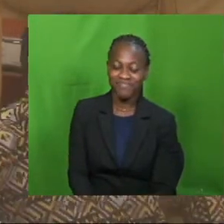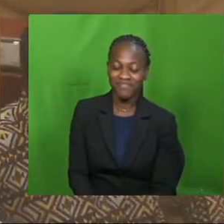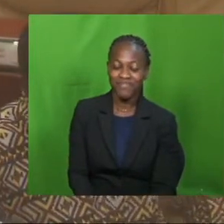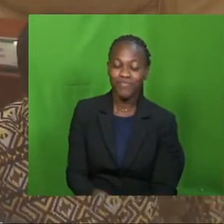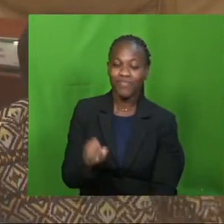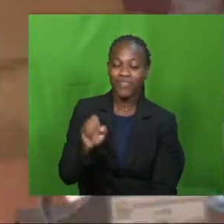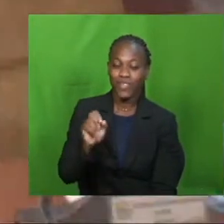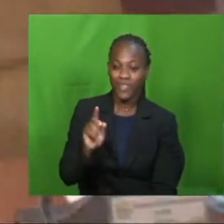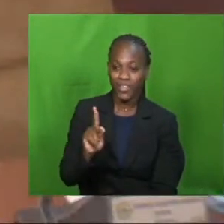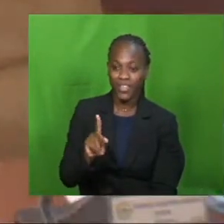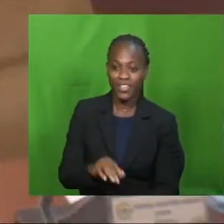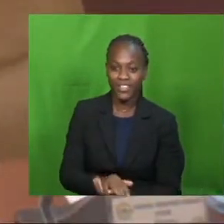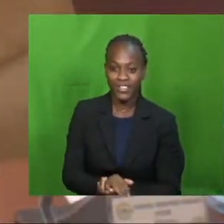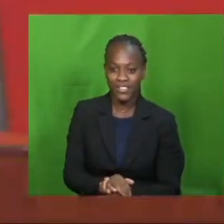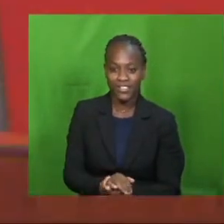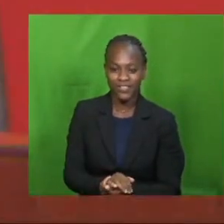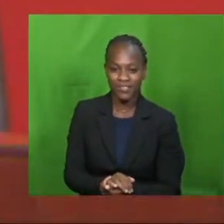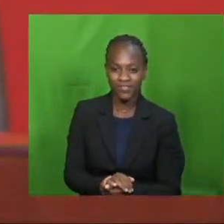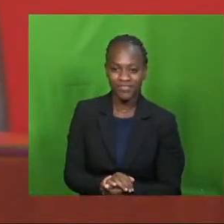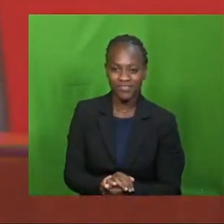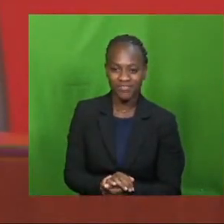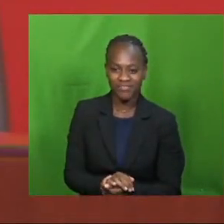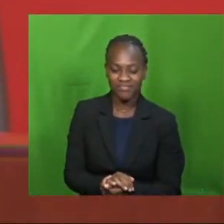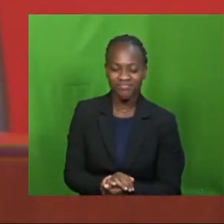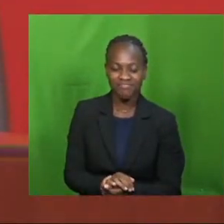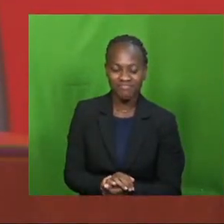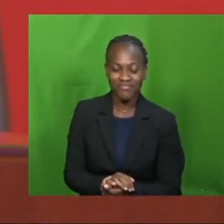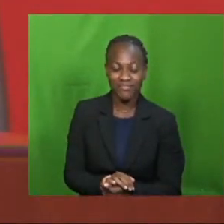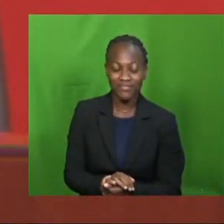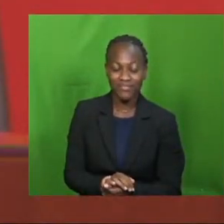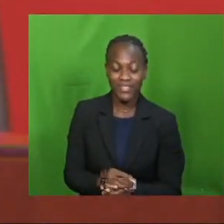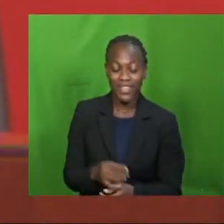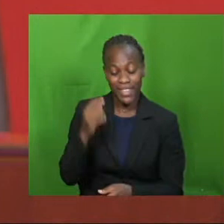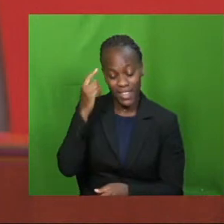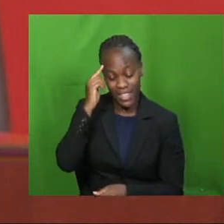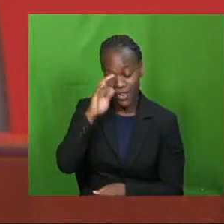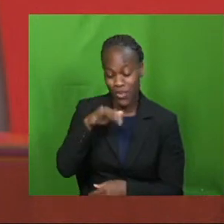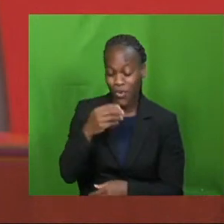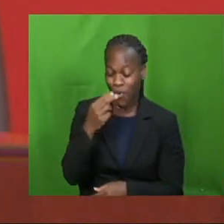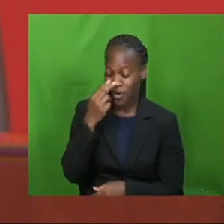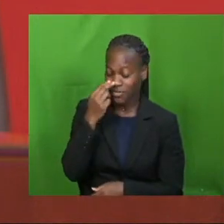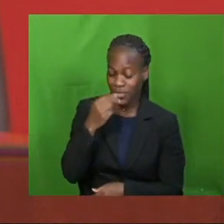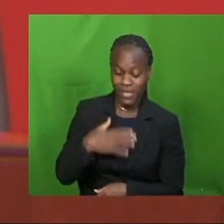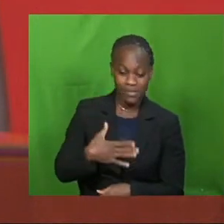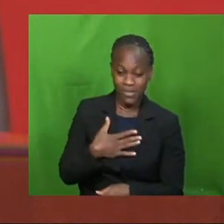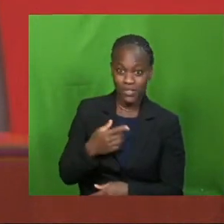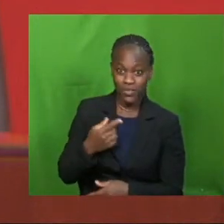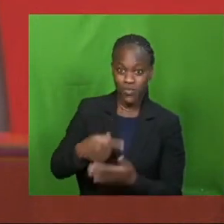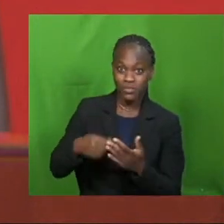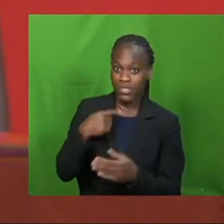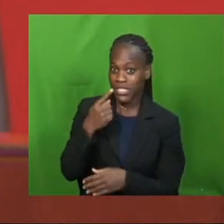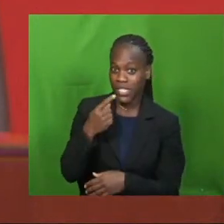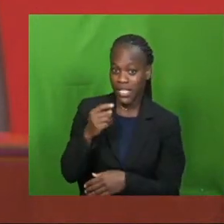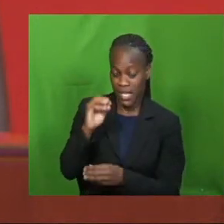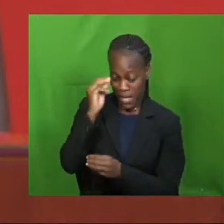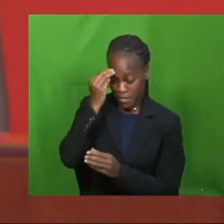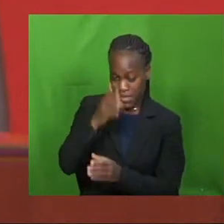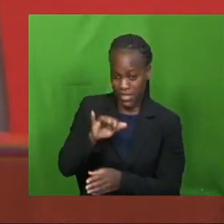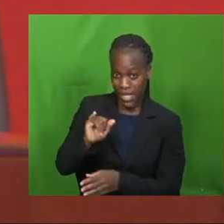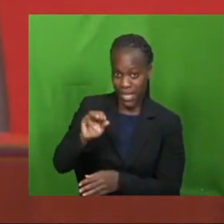said. Honorable members, I guess we take things lightly. So, honorable members, expunge that aspect from the